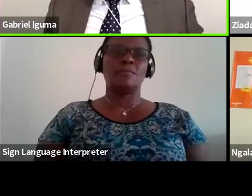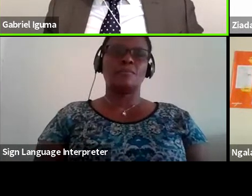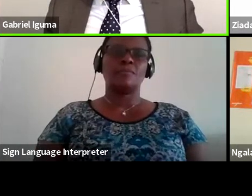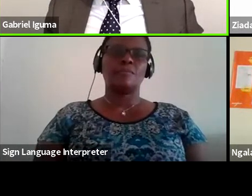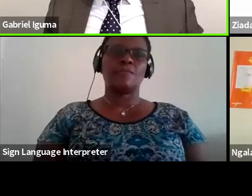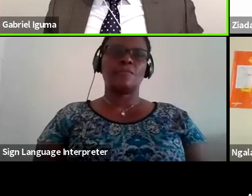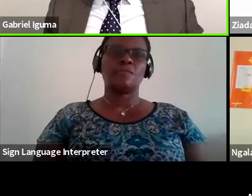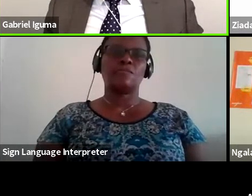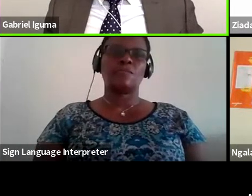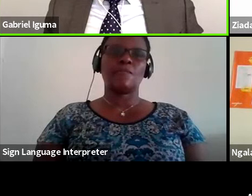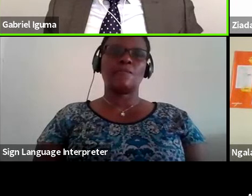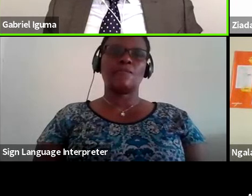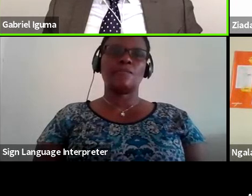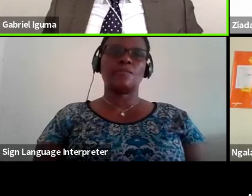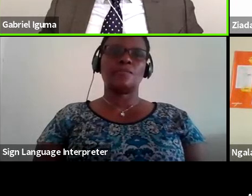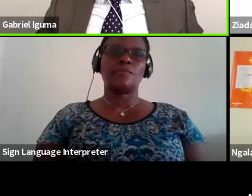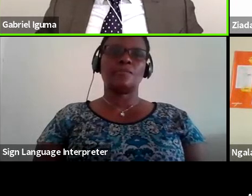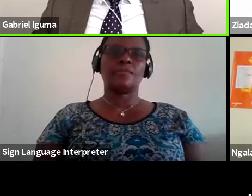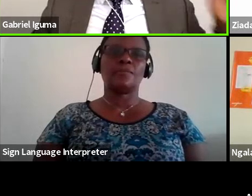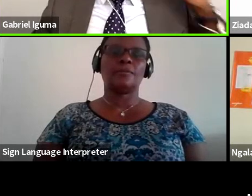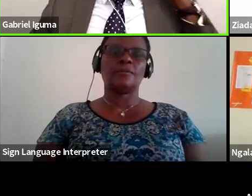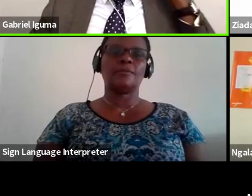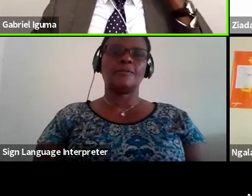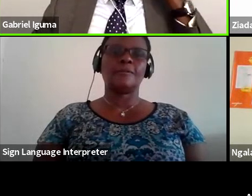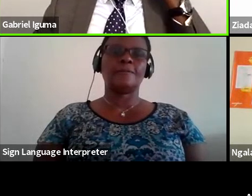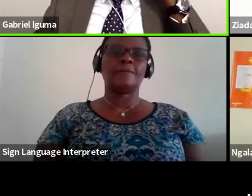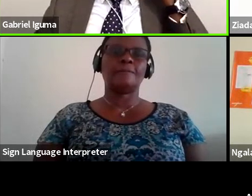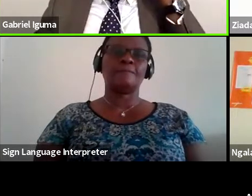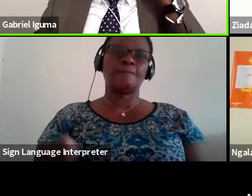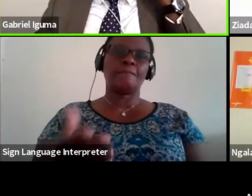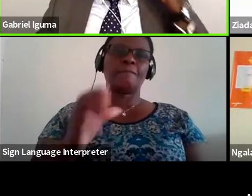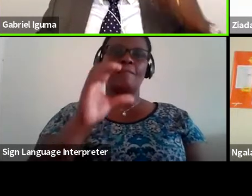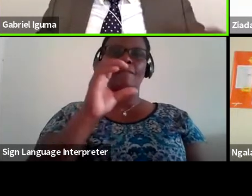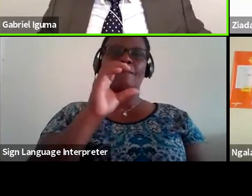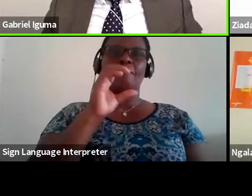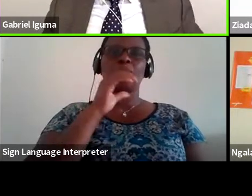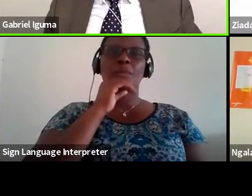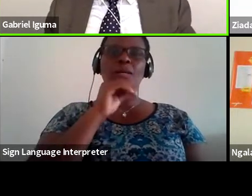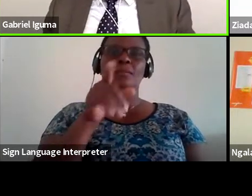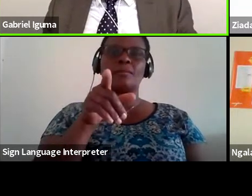All right. Then I'll go to Nicholas Opio.